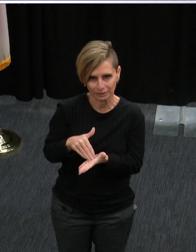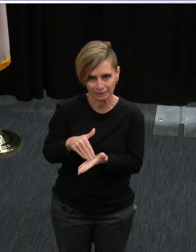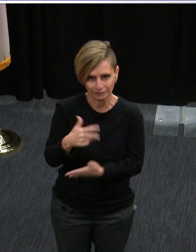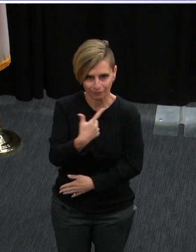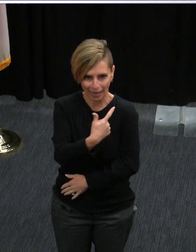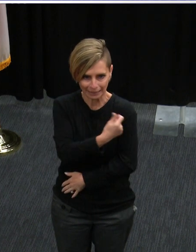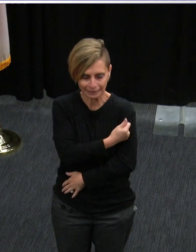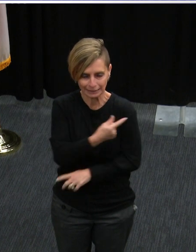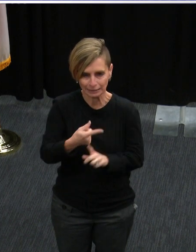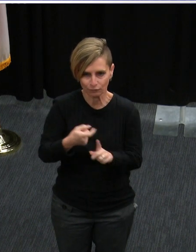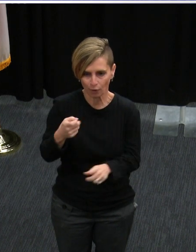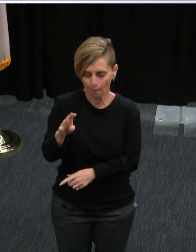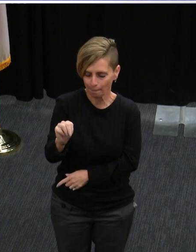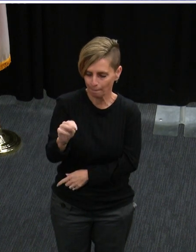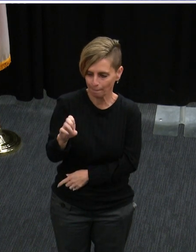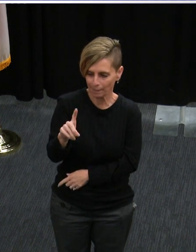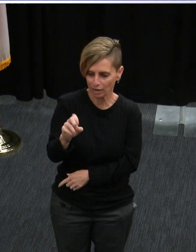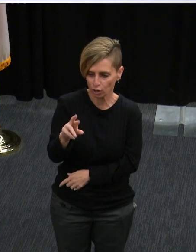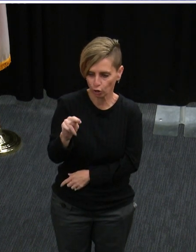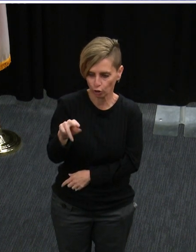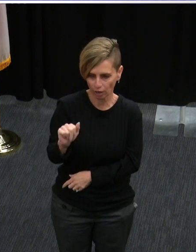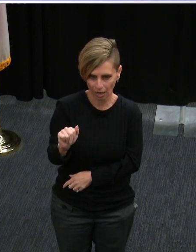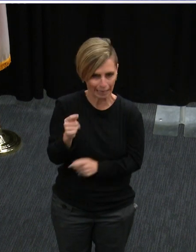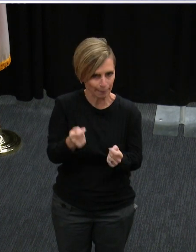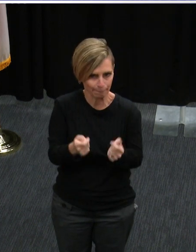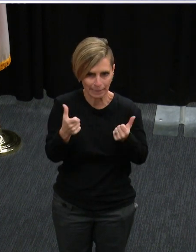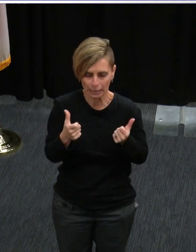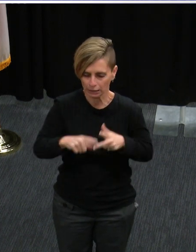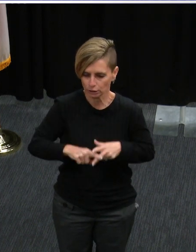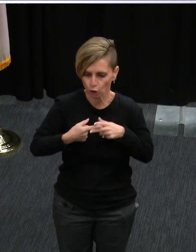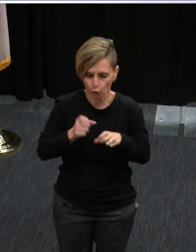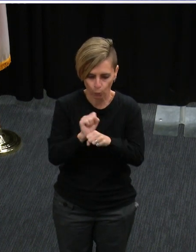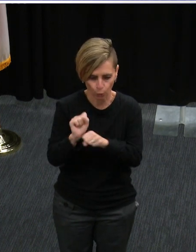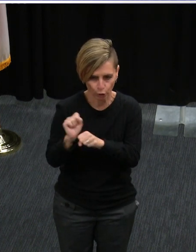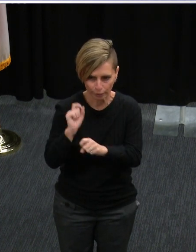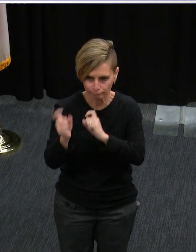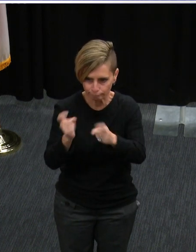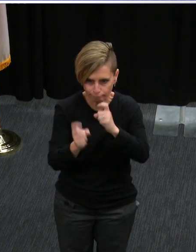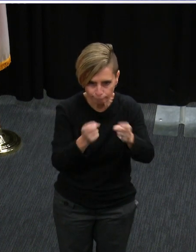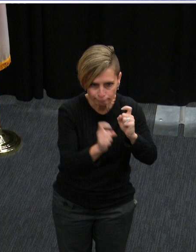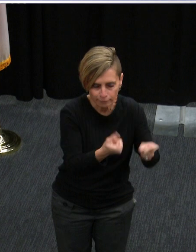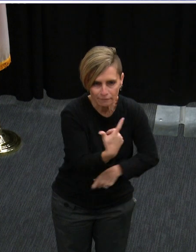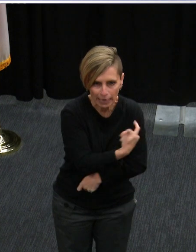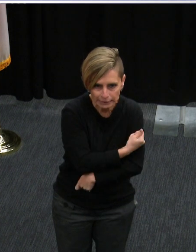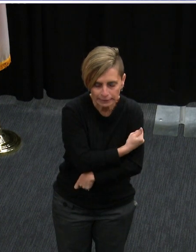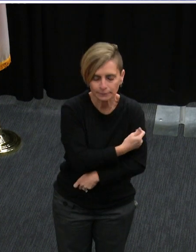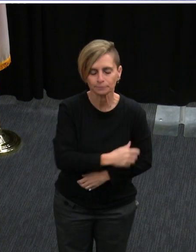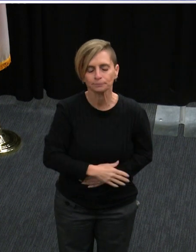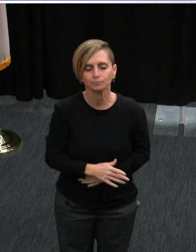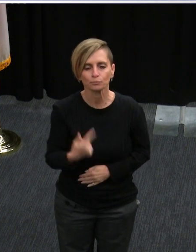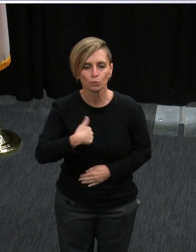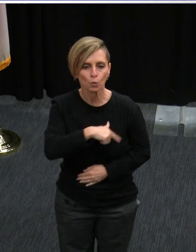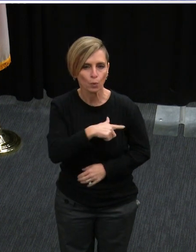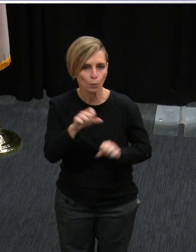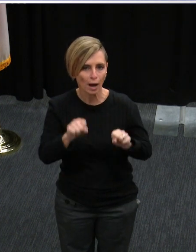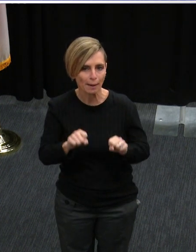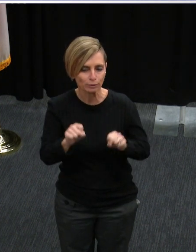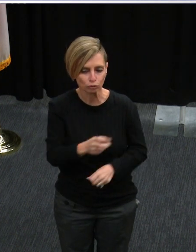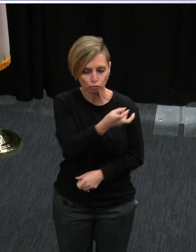and immediately began to work to distribute the vaccine. we were able to